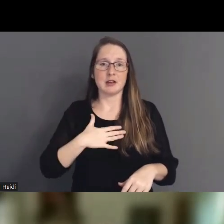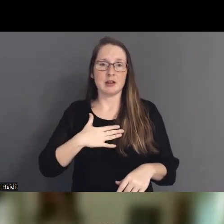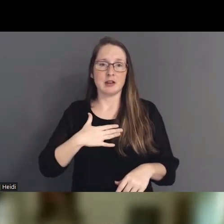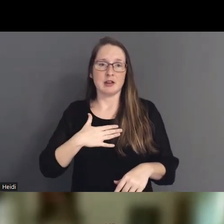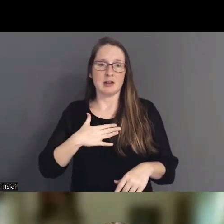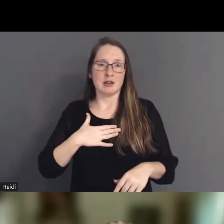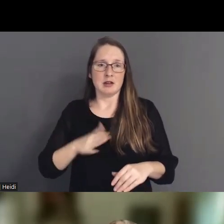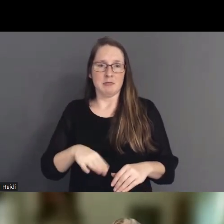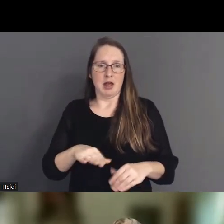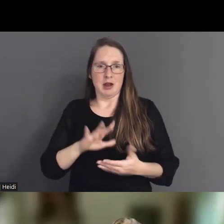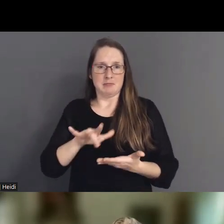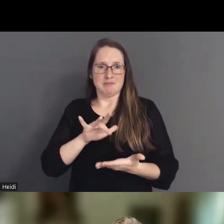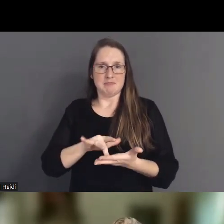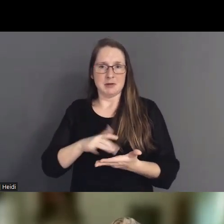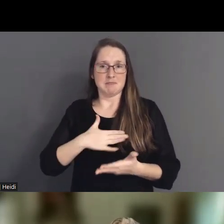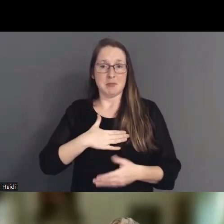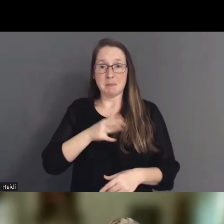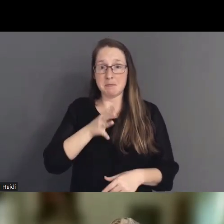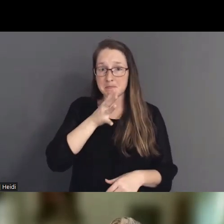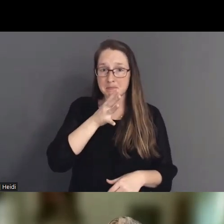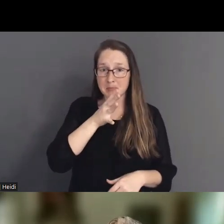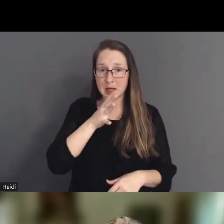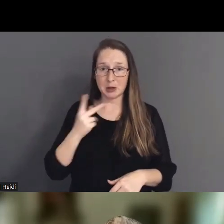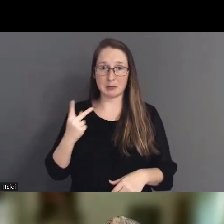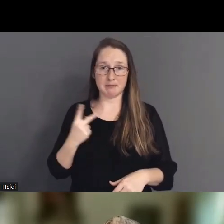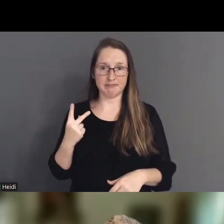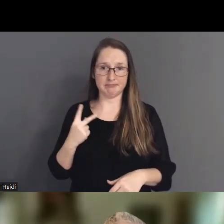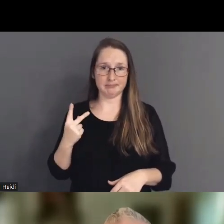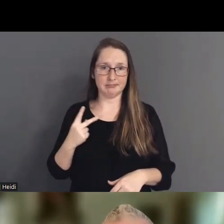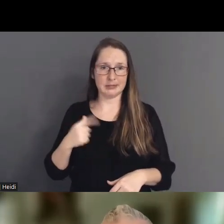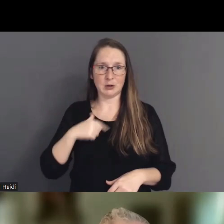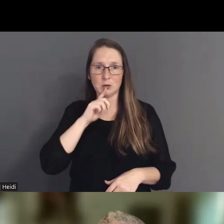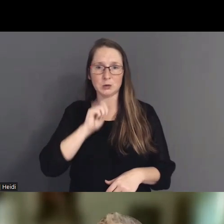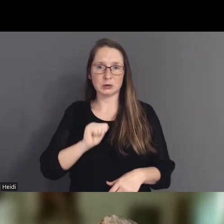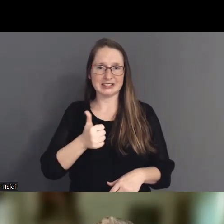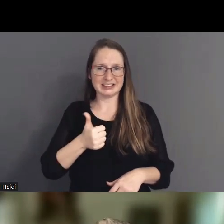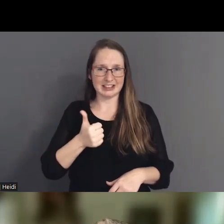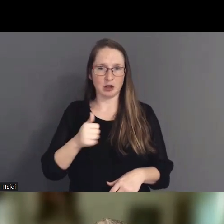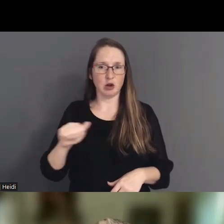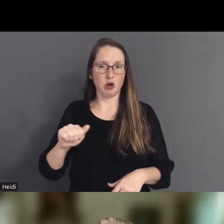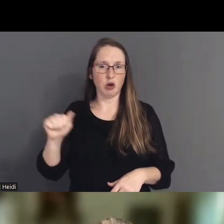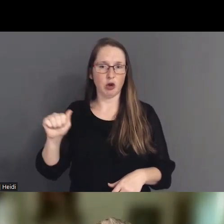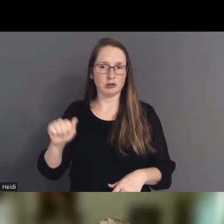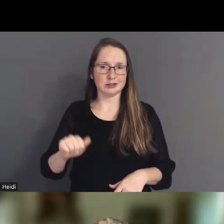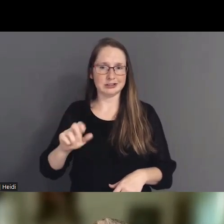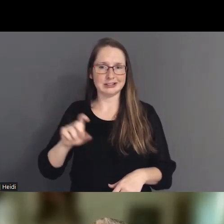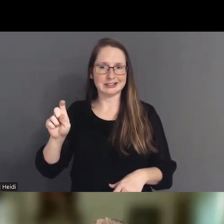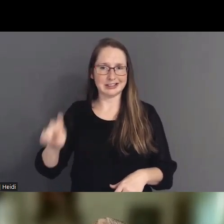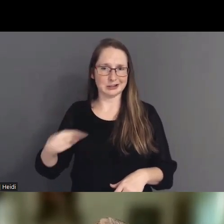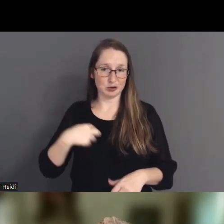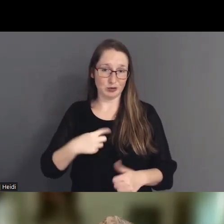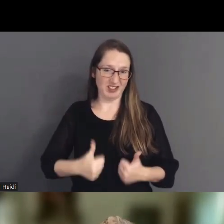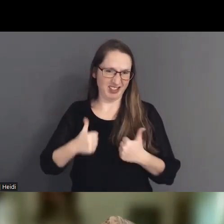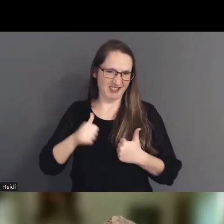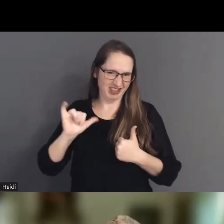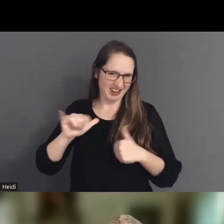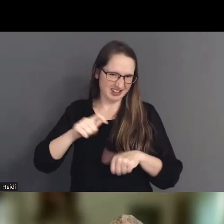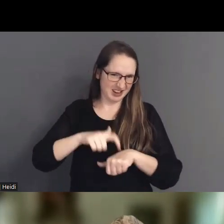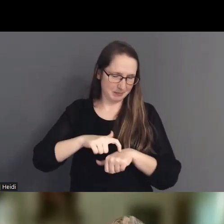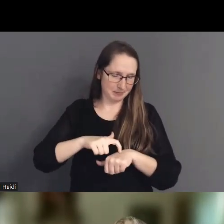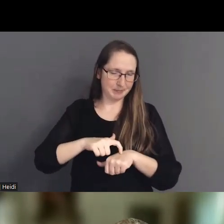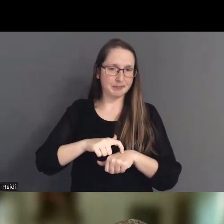in the bottom in the middle, this is my mother and I when I was about 10 years old in Austin, Texas, where we lived at the time.